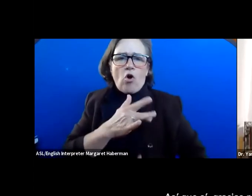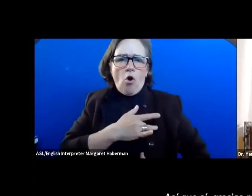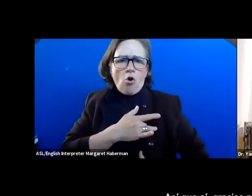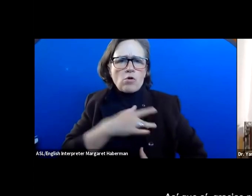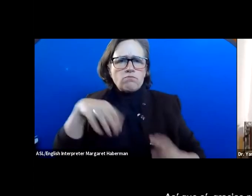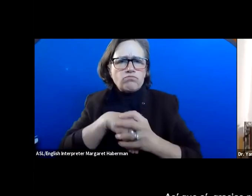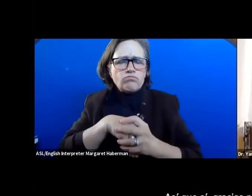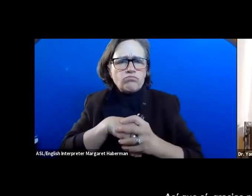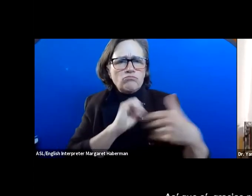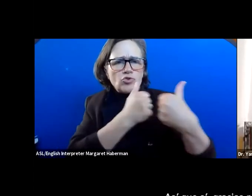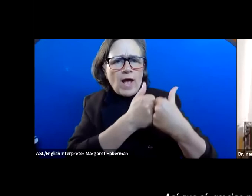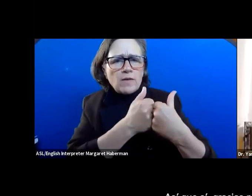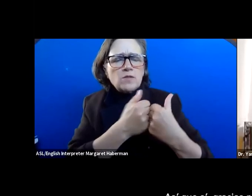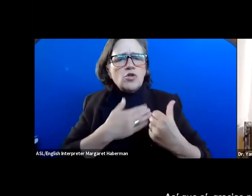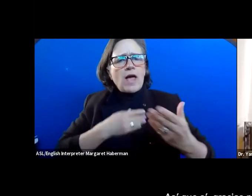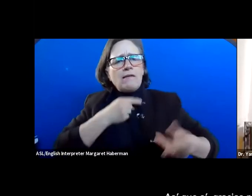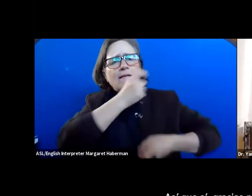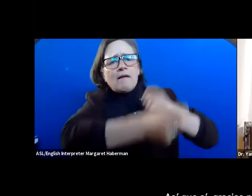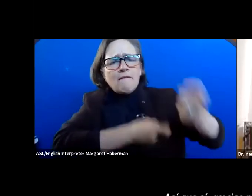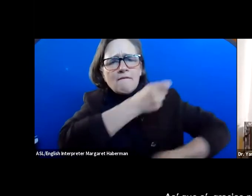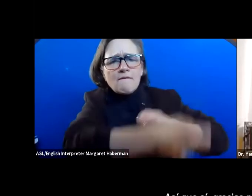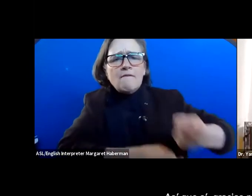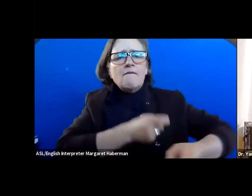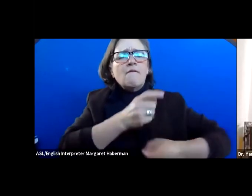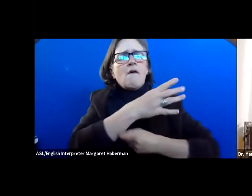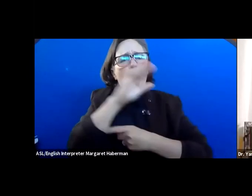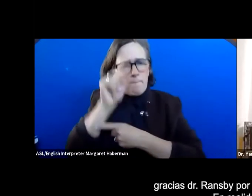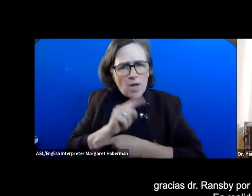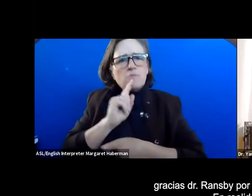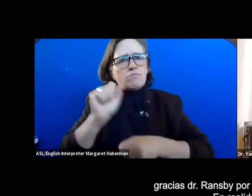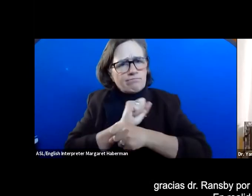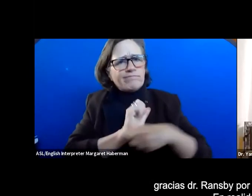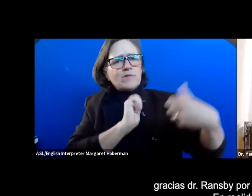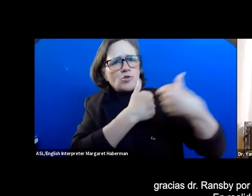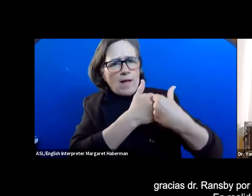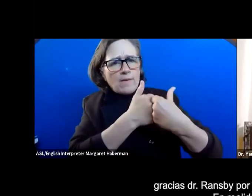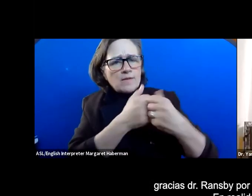So yes, thank you for inviting me, and thank you,